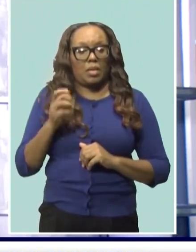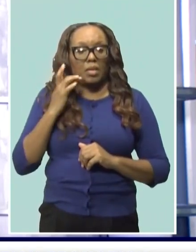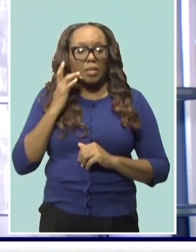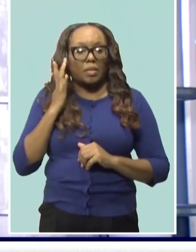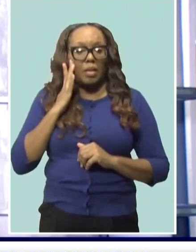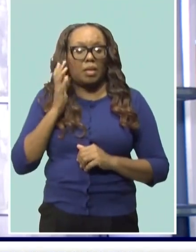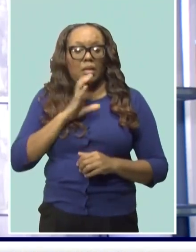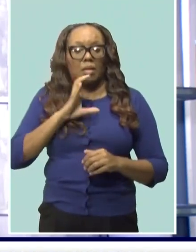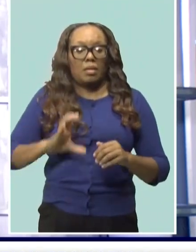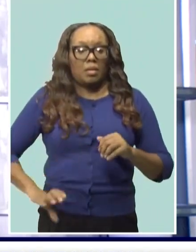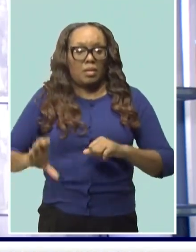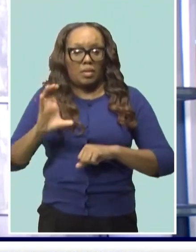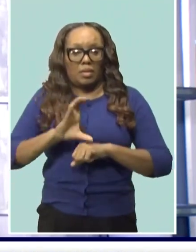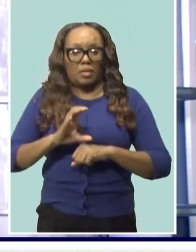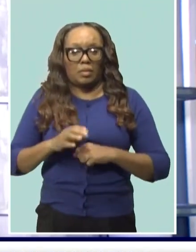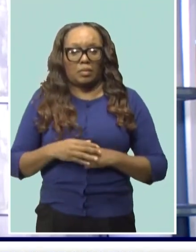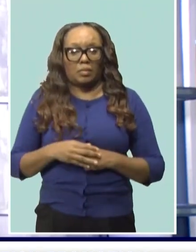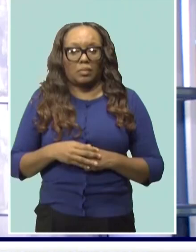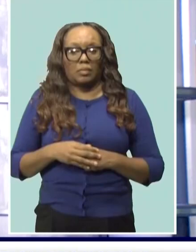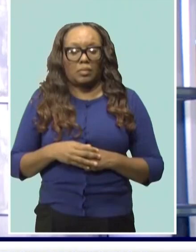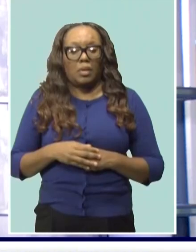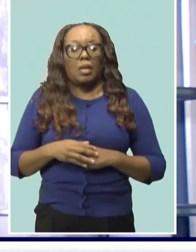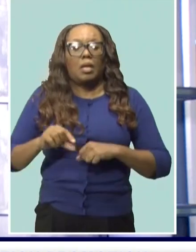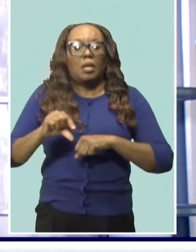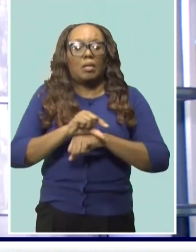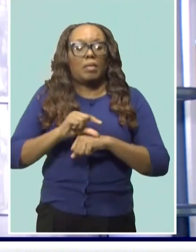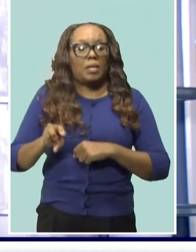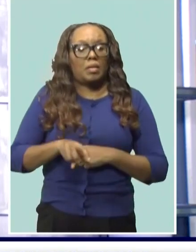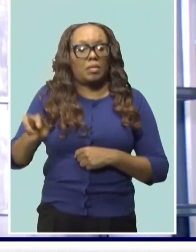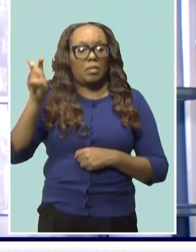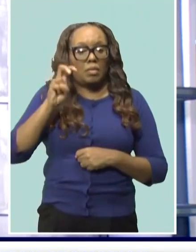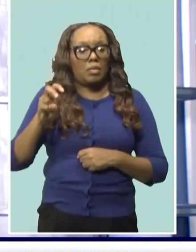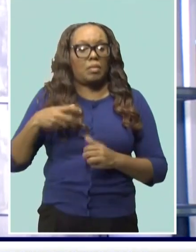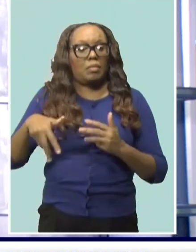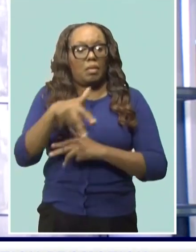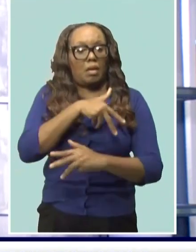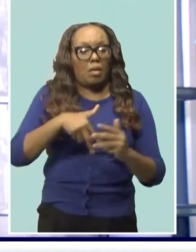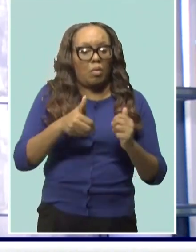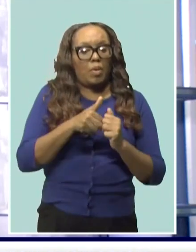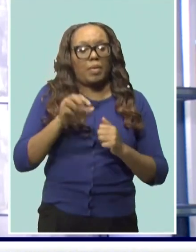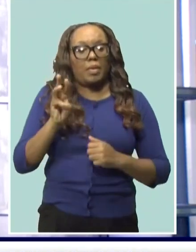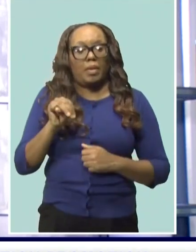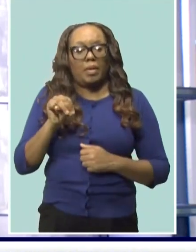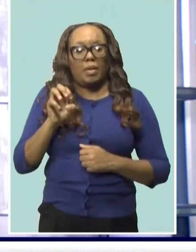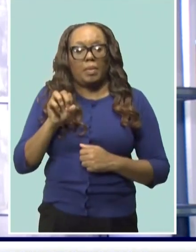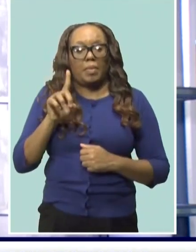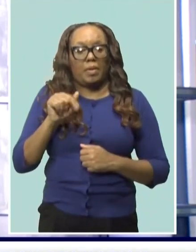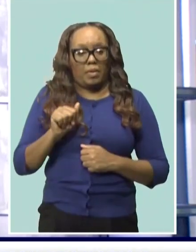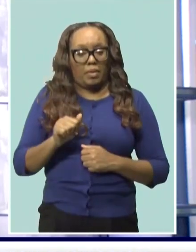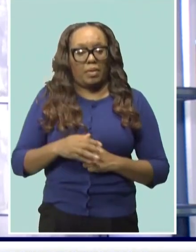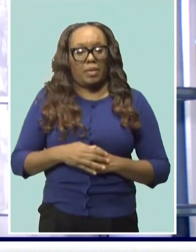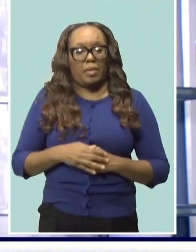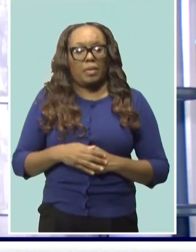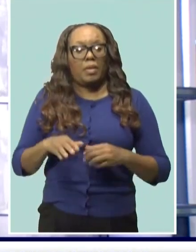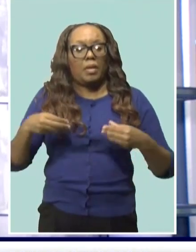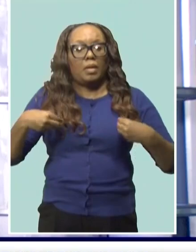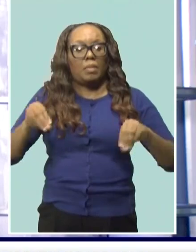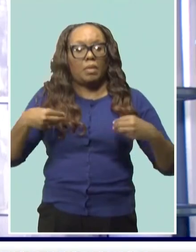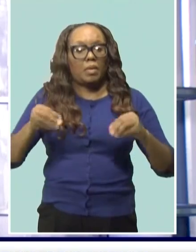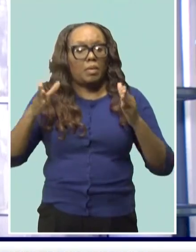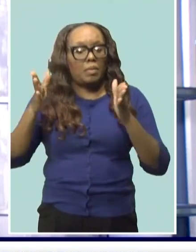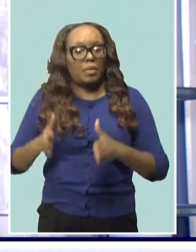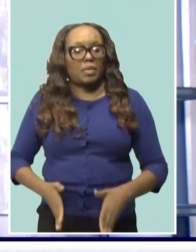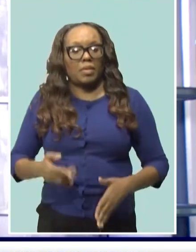Christchurch. Grenadian tourism officials will also engage with the media and travel partners. Marketing executive Samantha Thomas says